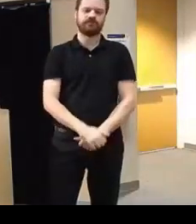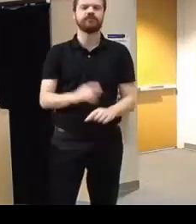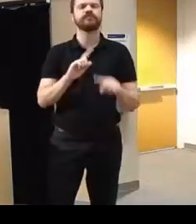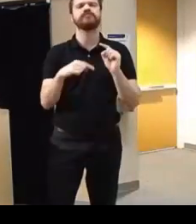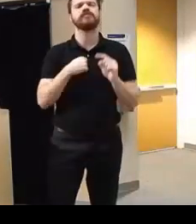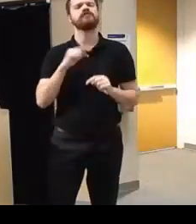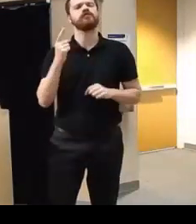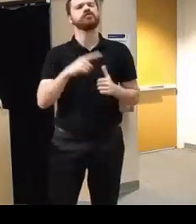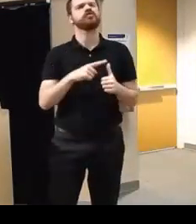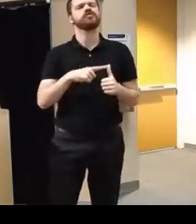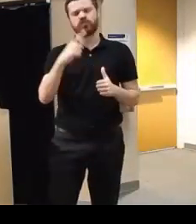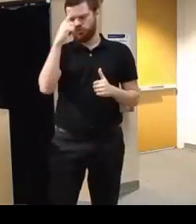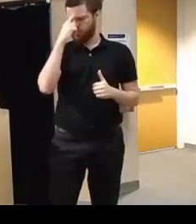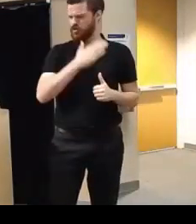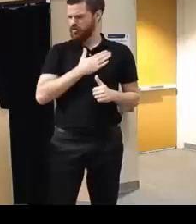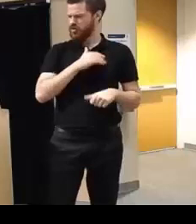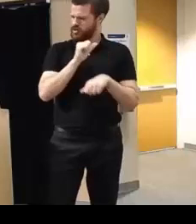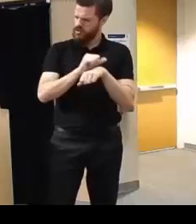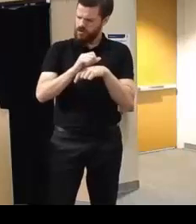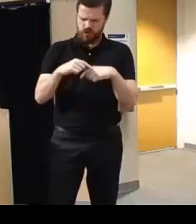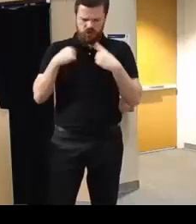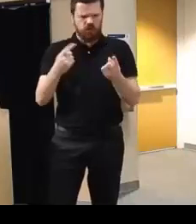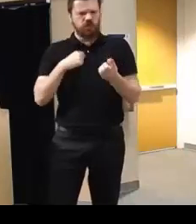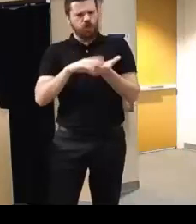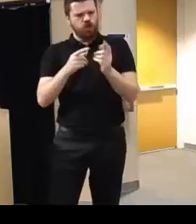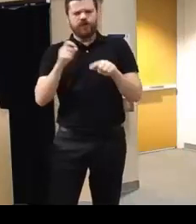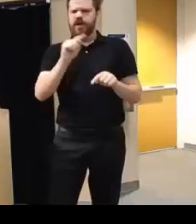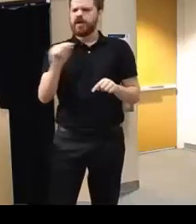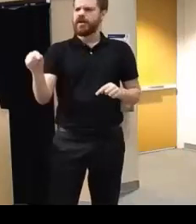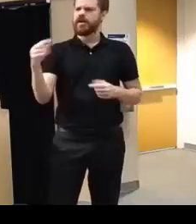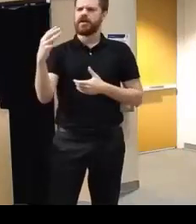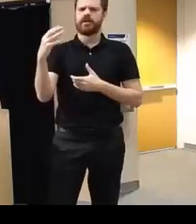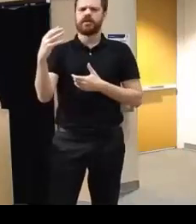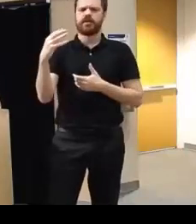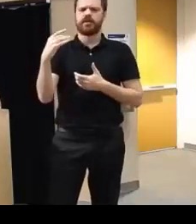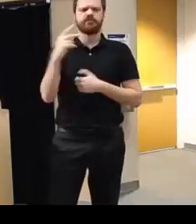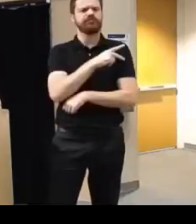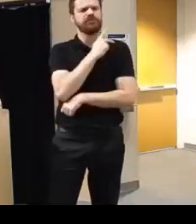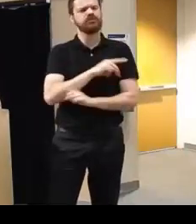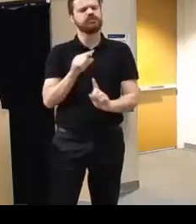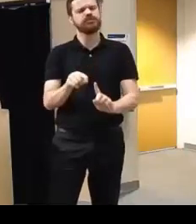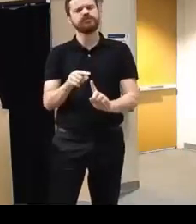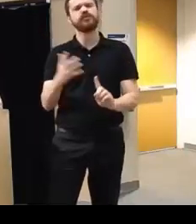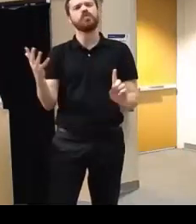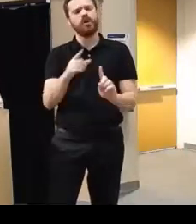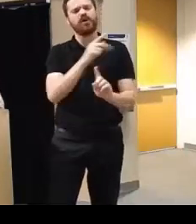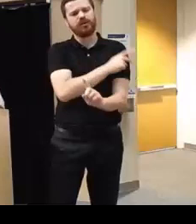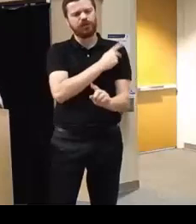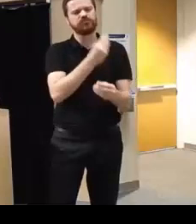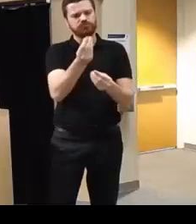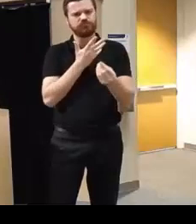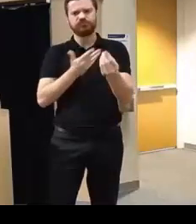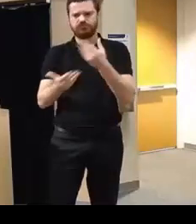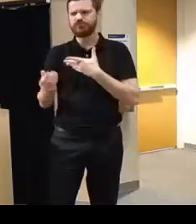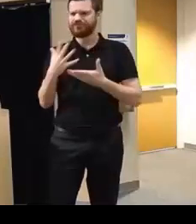continued to kind of think about this work that I'd been doing and what I had learned about from patients. And really what they were telling me was, I want to